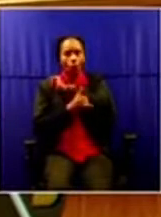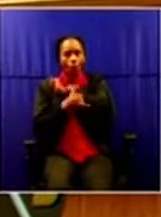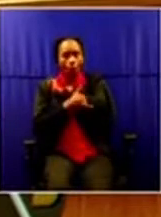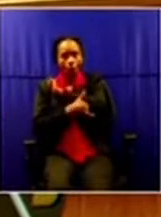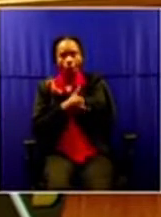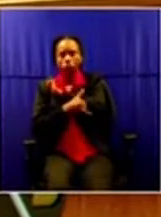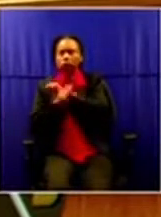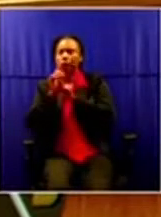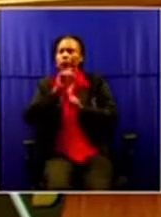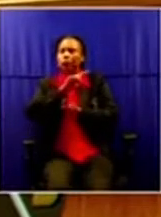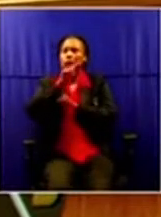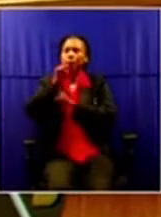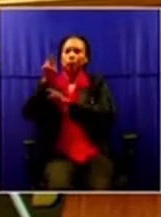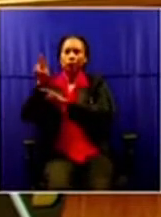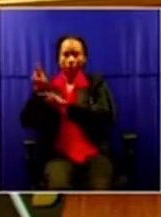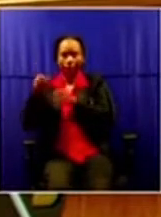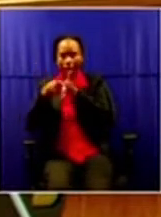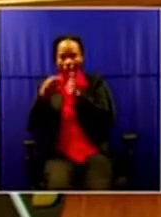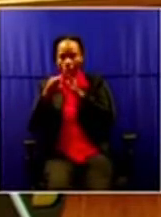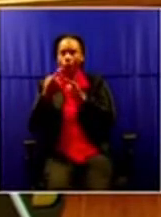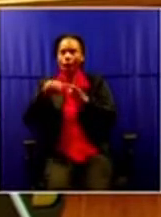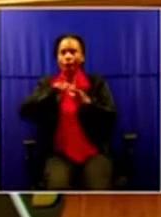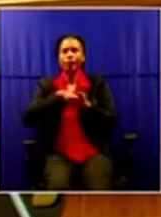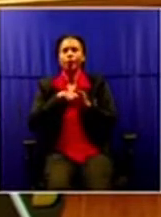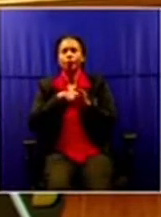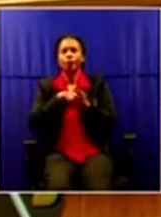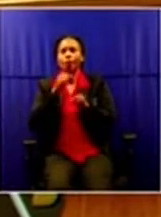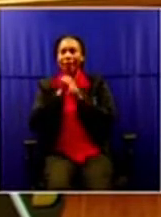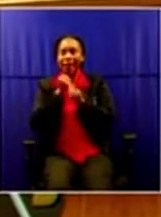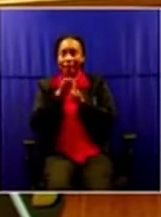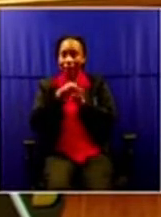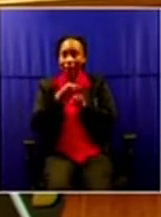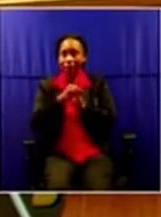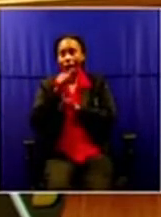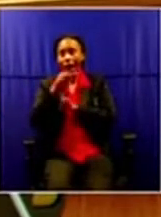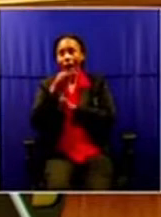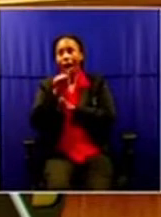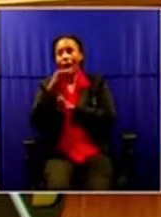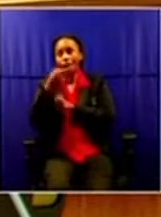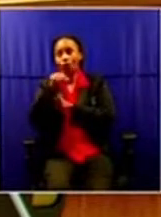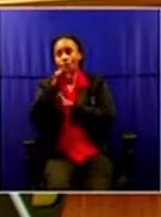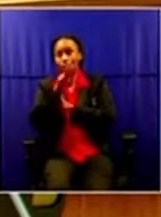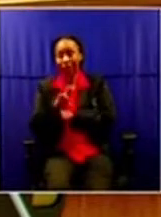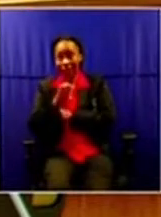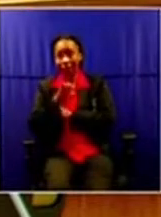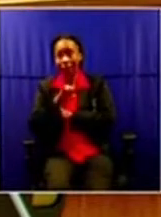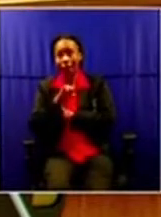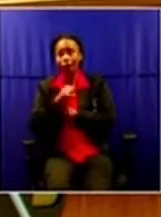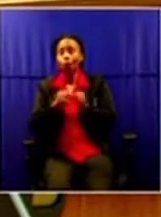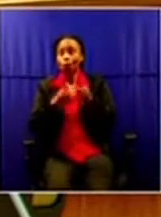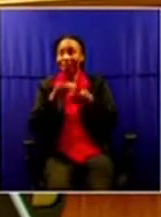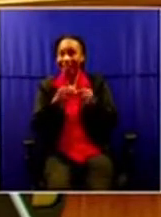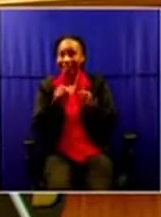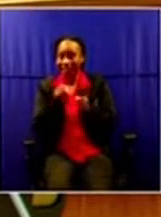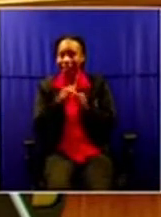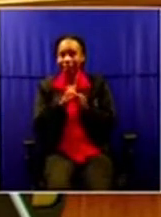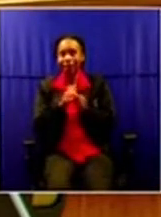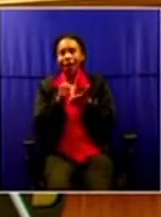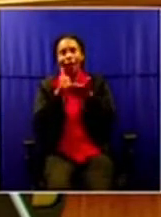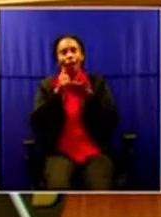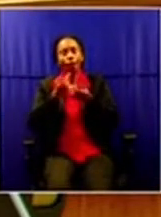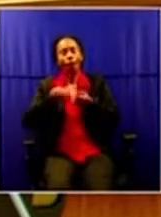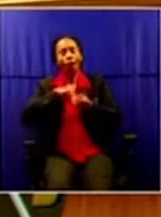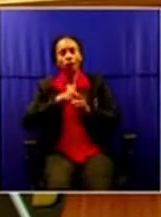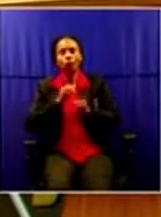in agriculture and agro-processing will enable us to fully realize the potential